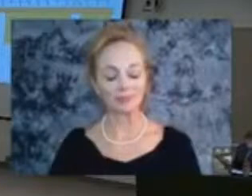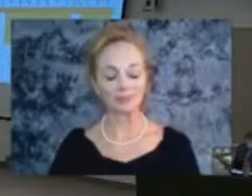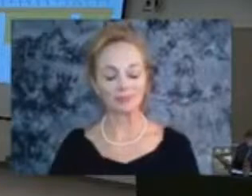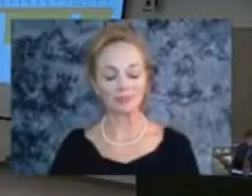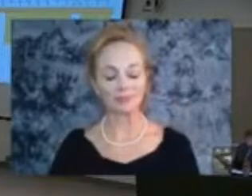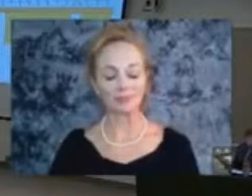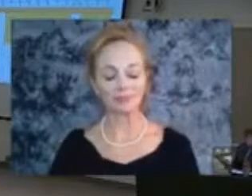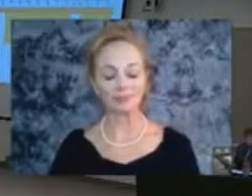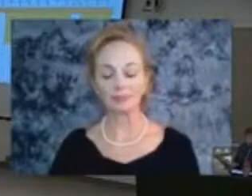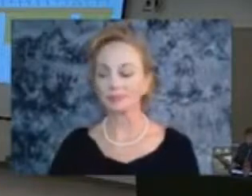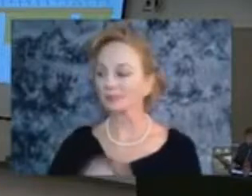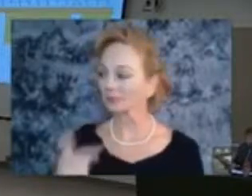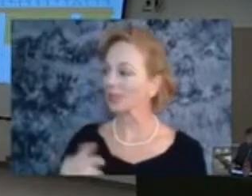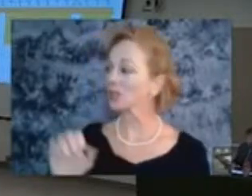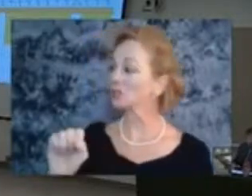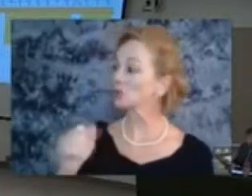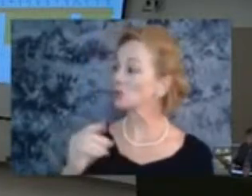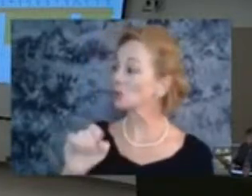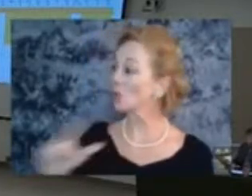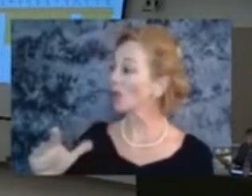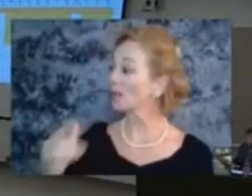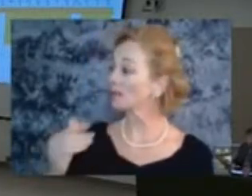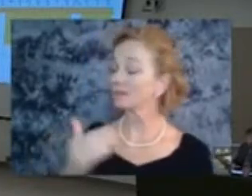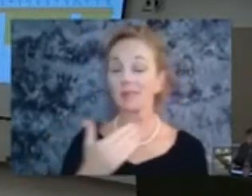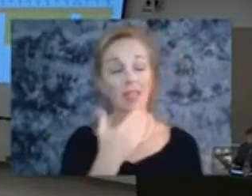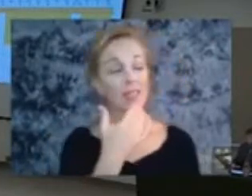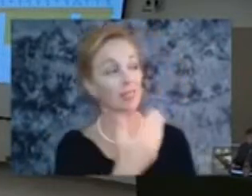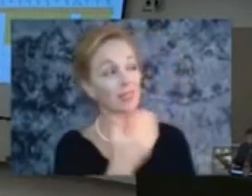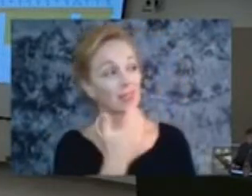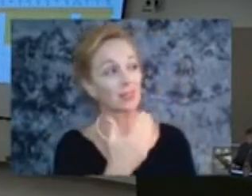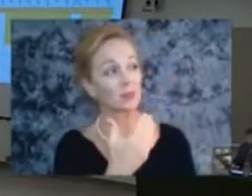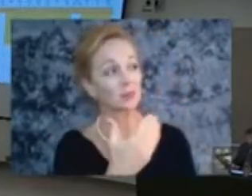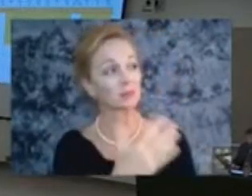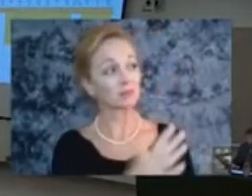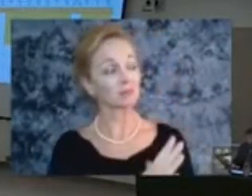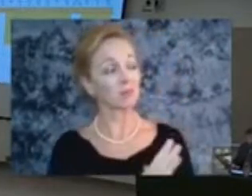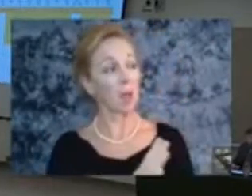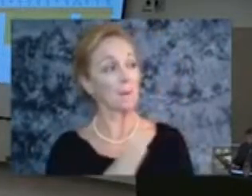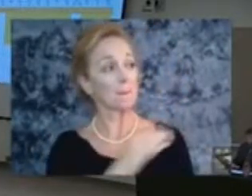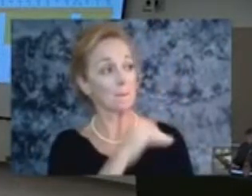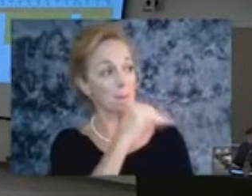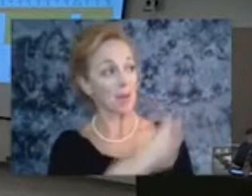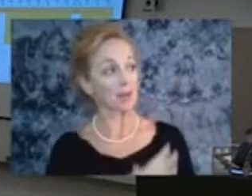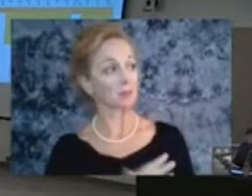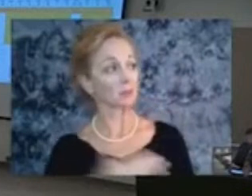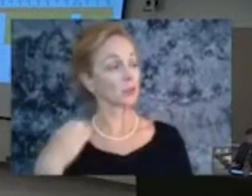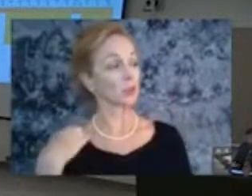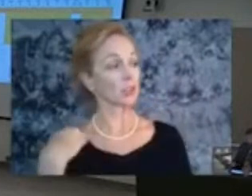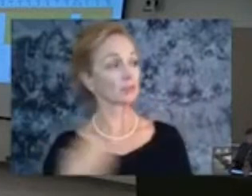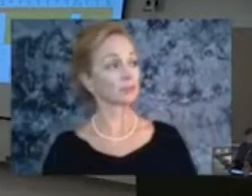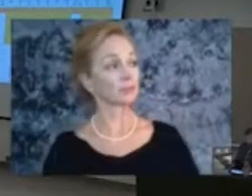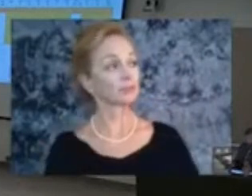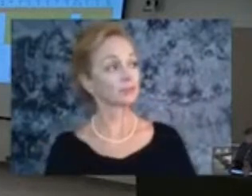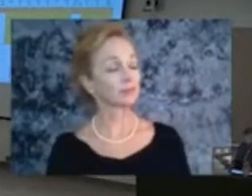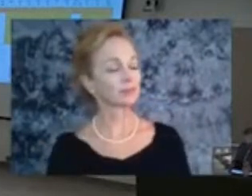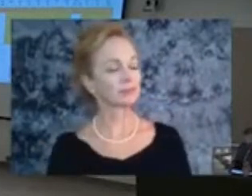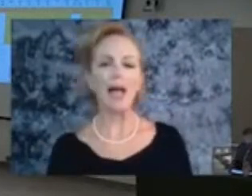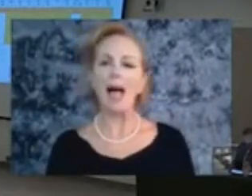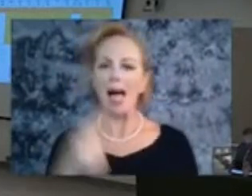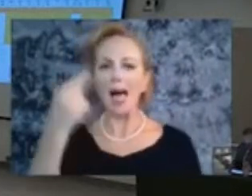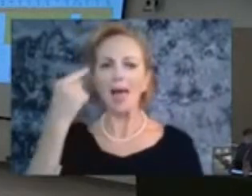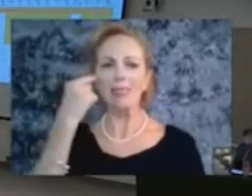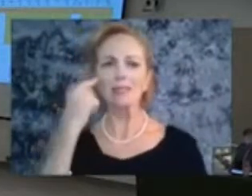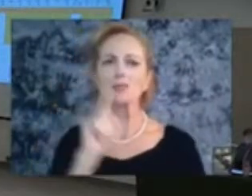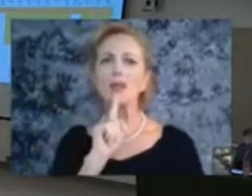Thank you, Madam Chair. I think it's absolutely necessary that we do have to support this plan, and we've